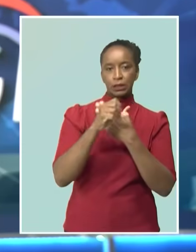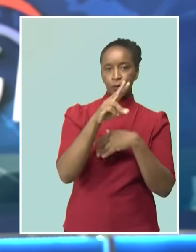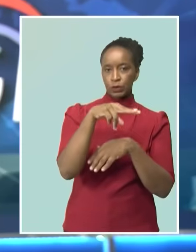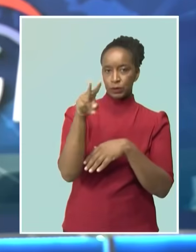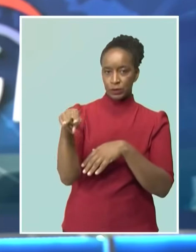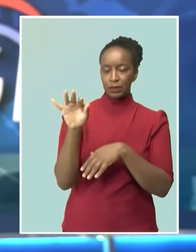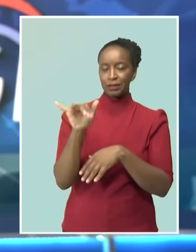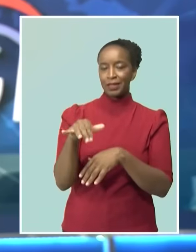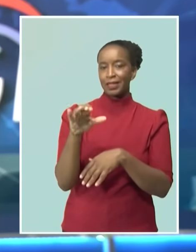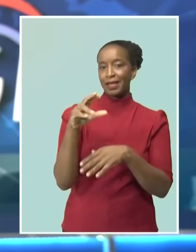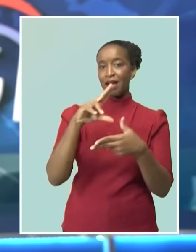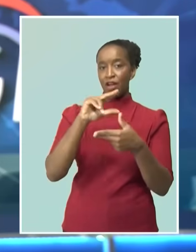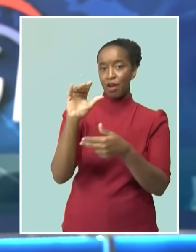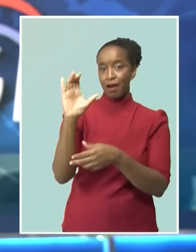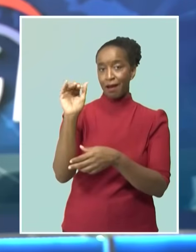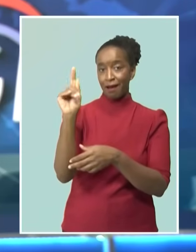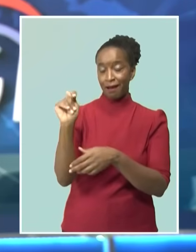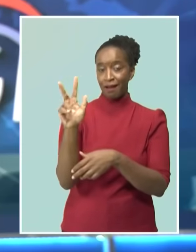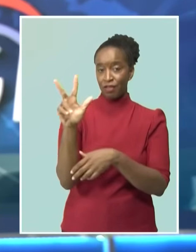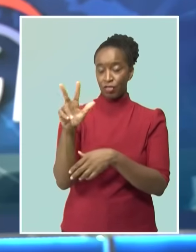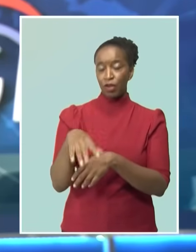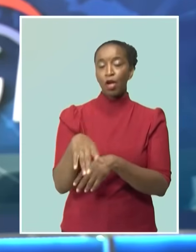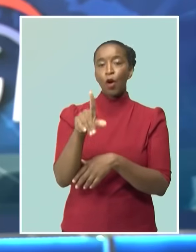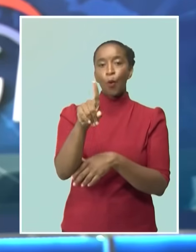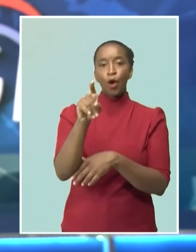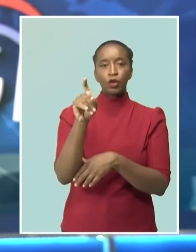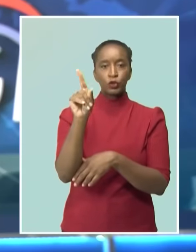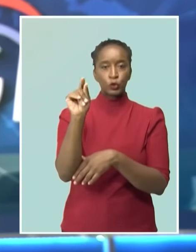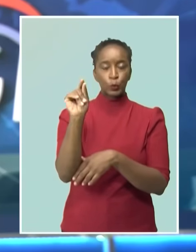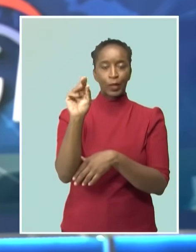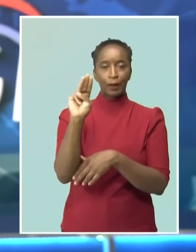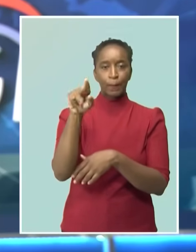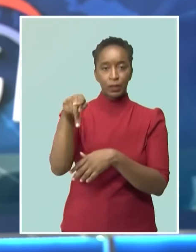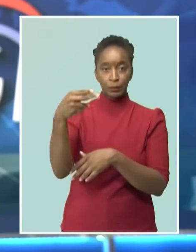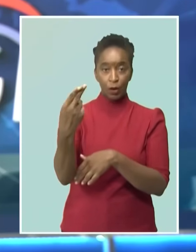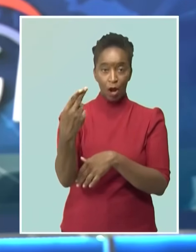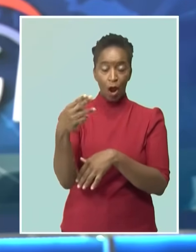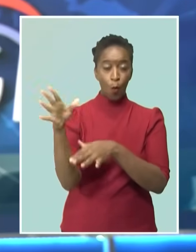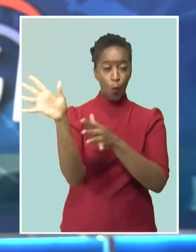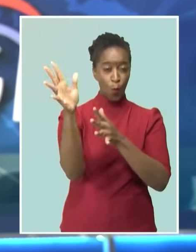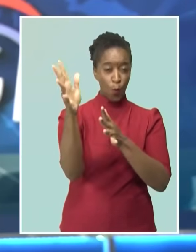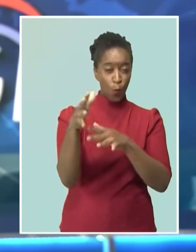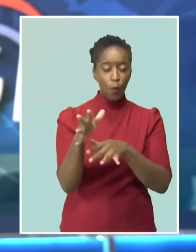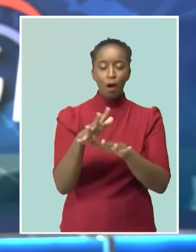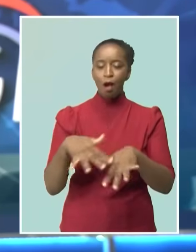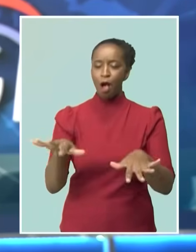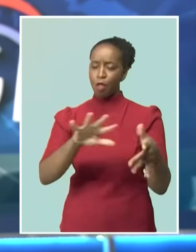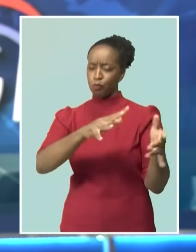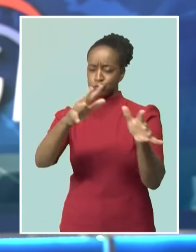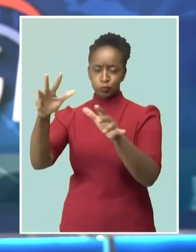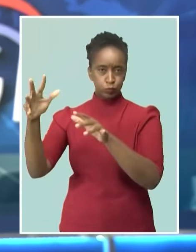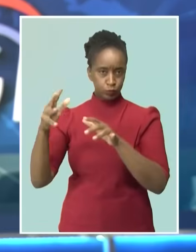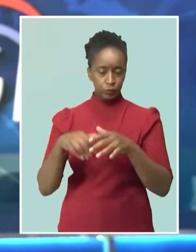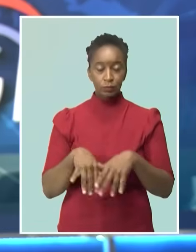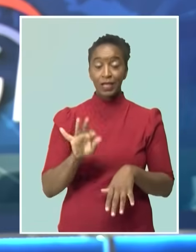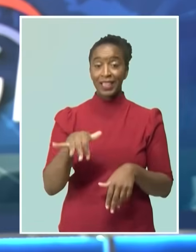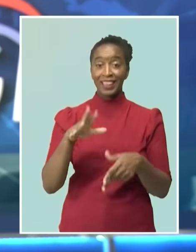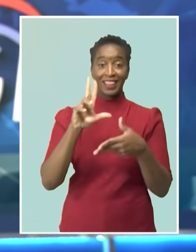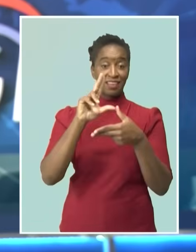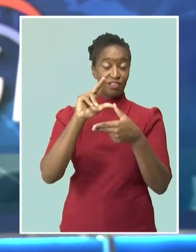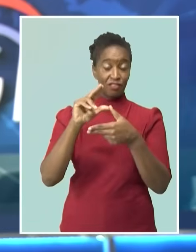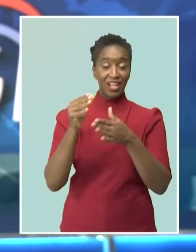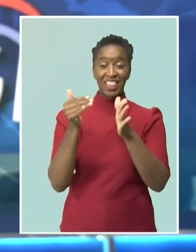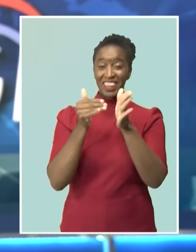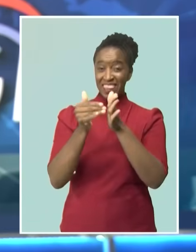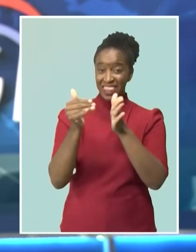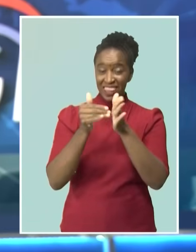3 hurricane with winds 120 miles per hour, causing widespread devastation. The hurricane left thousands of